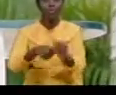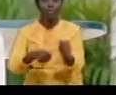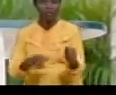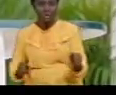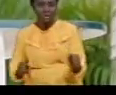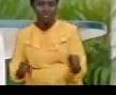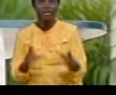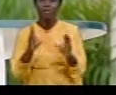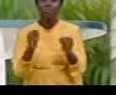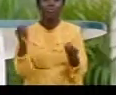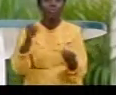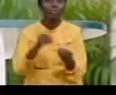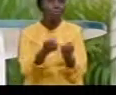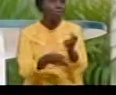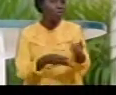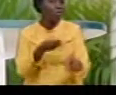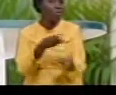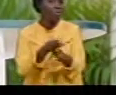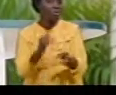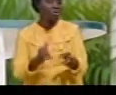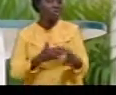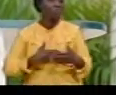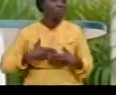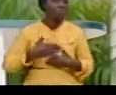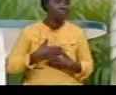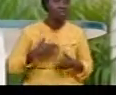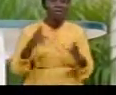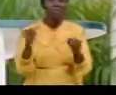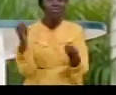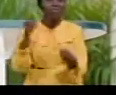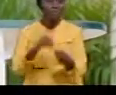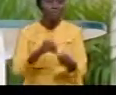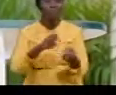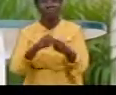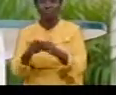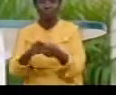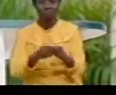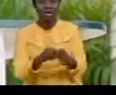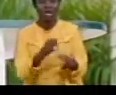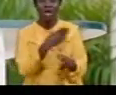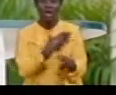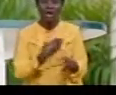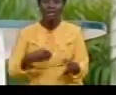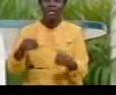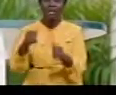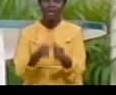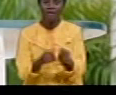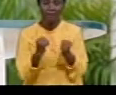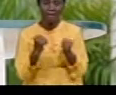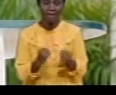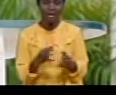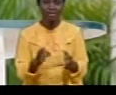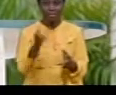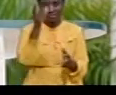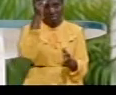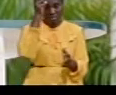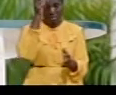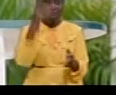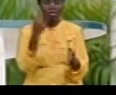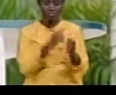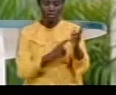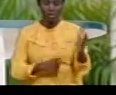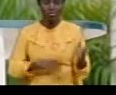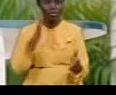more worldliness, no more carnality, and then every pass of darkness, the Lord will